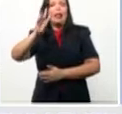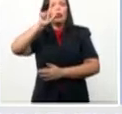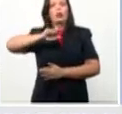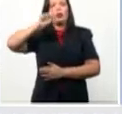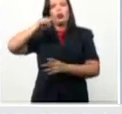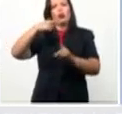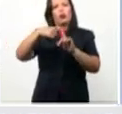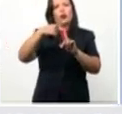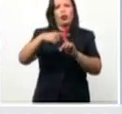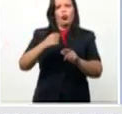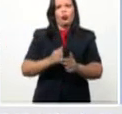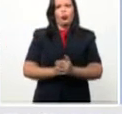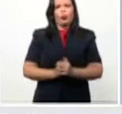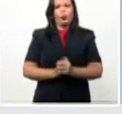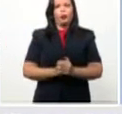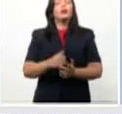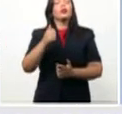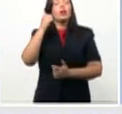And